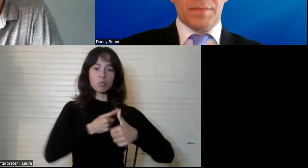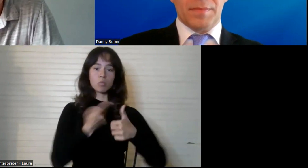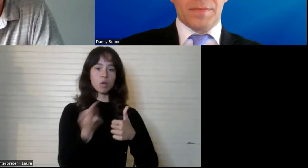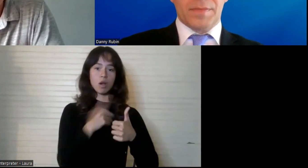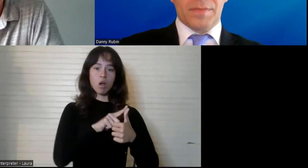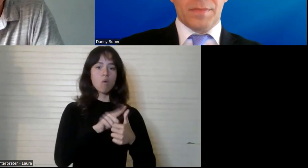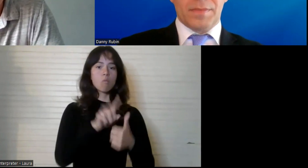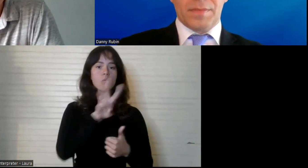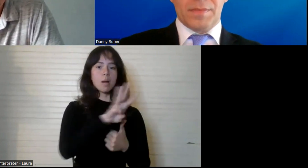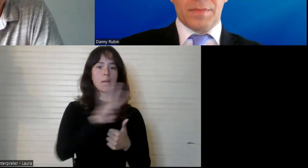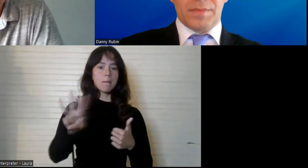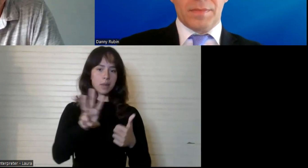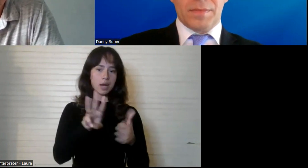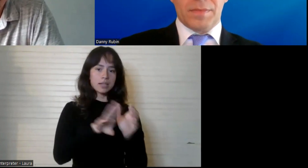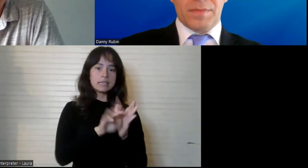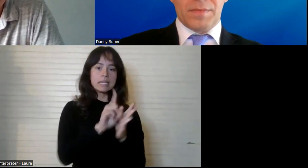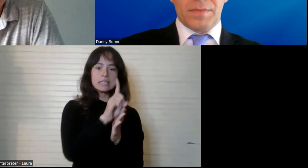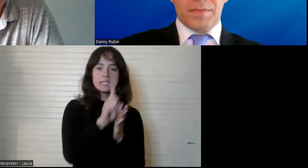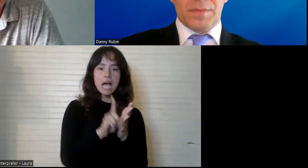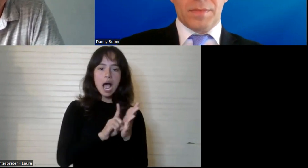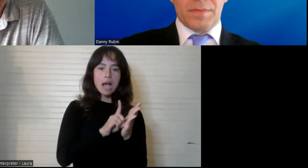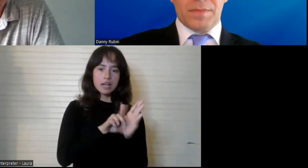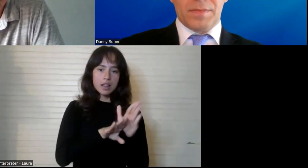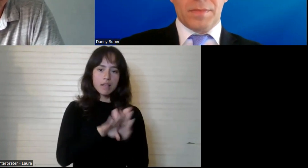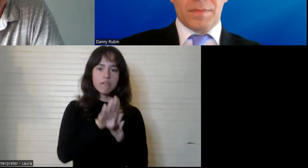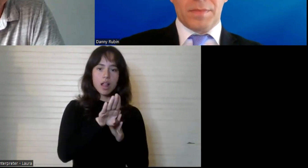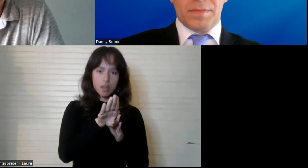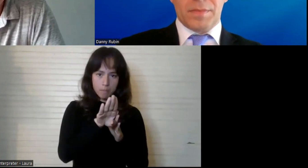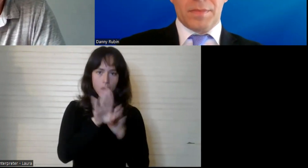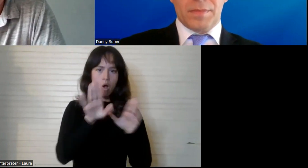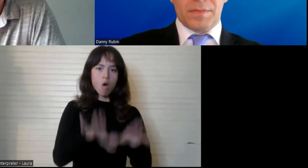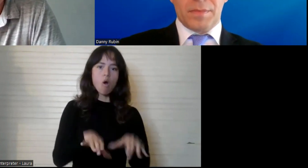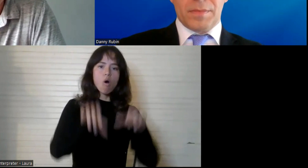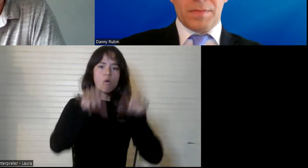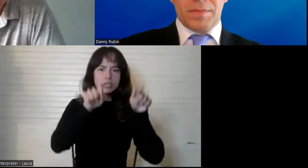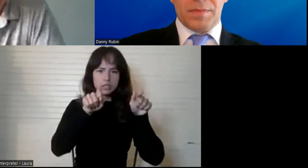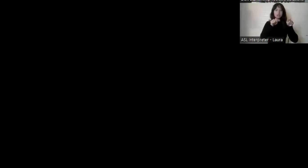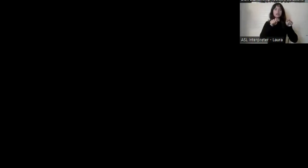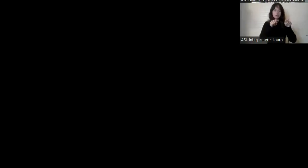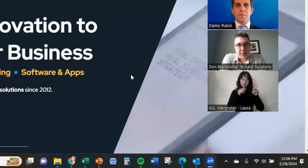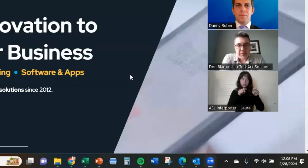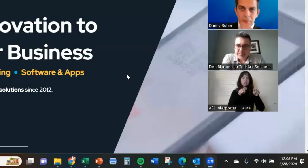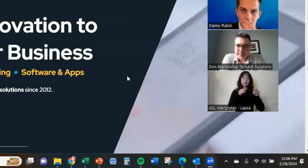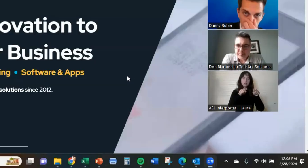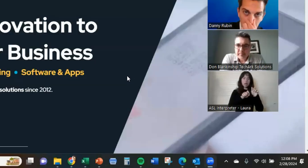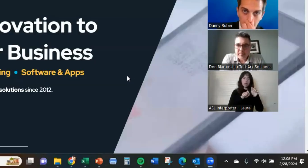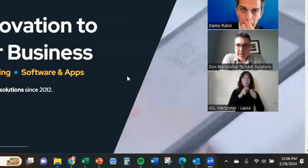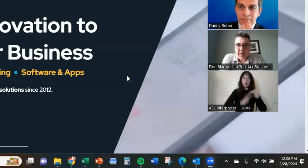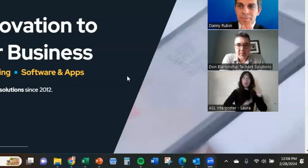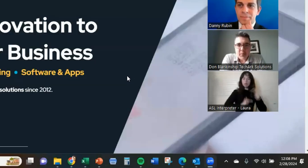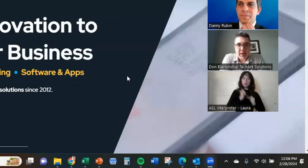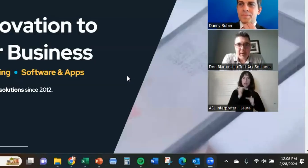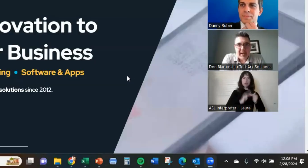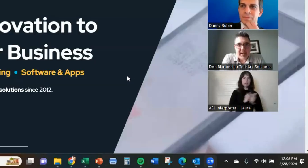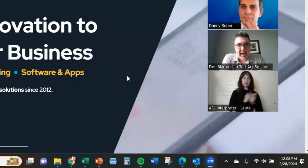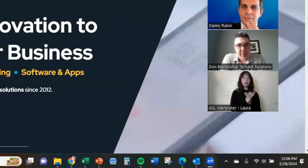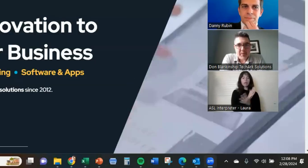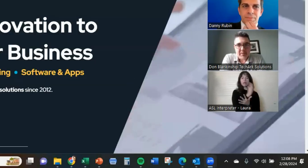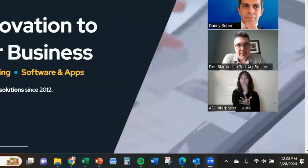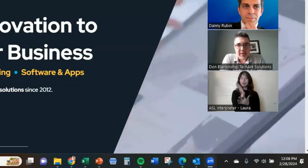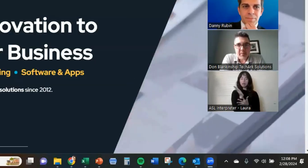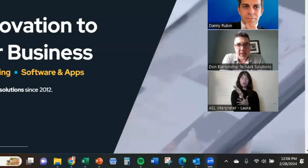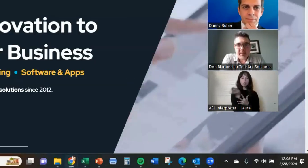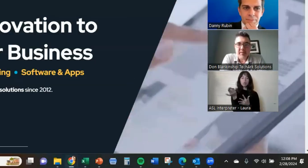Coupled with that is also managed hosting and maintenance of the websites we build. Secondarily, we offer software and